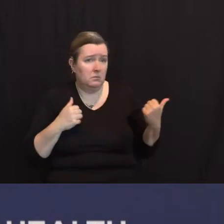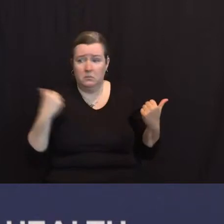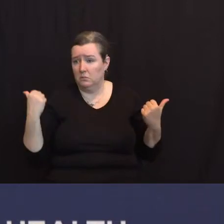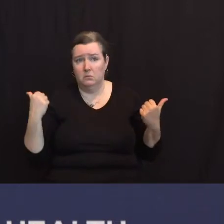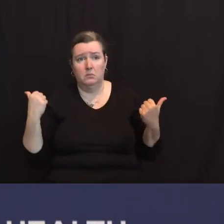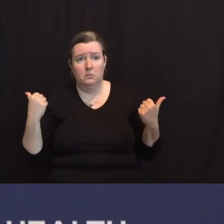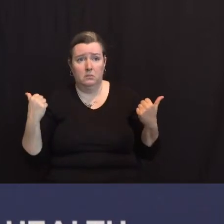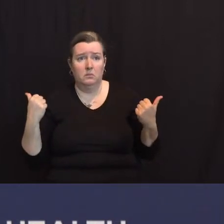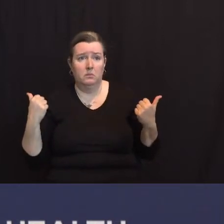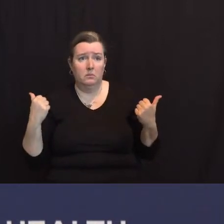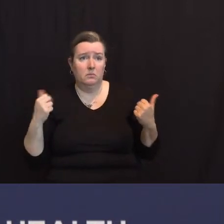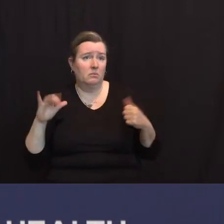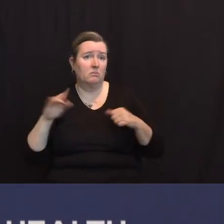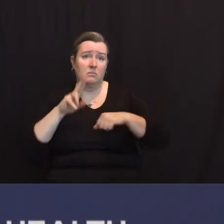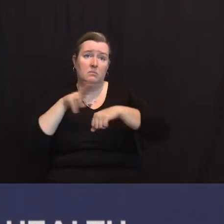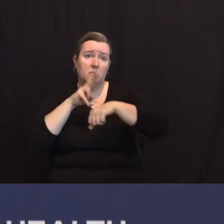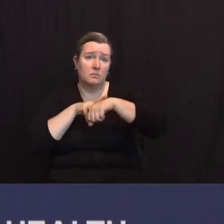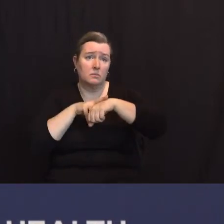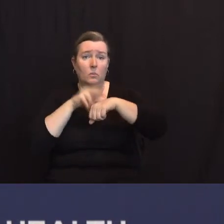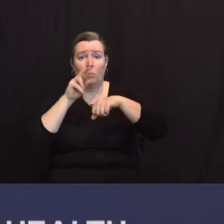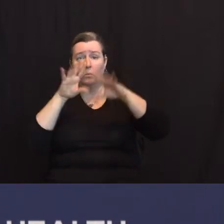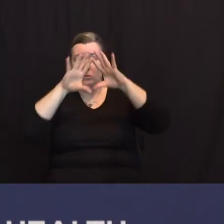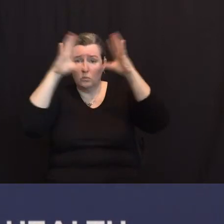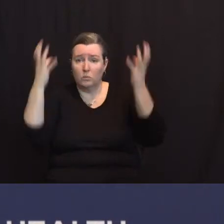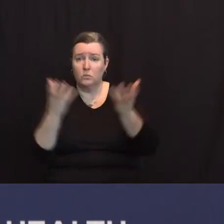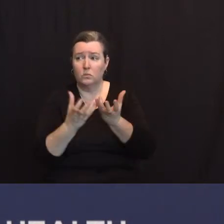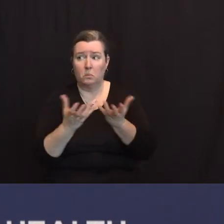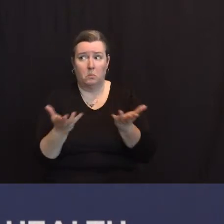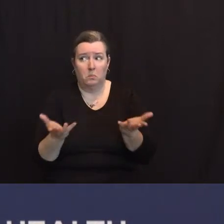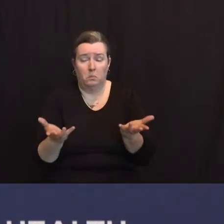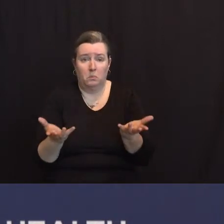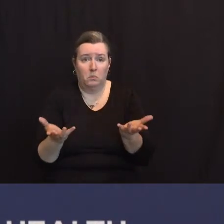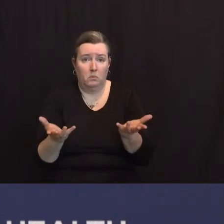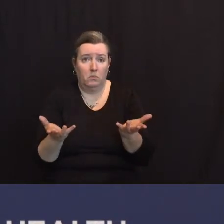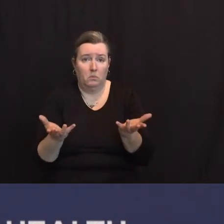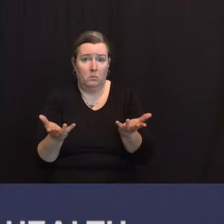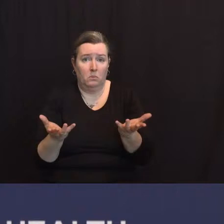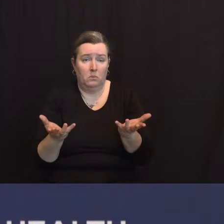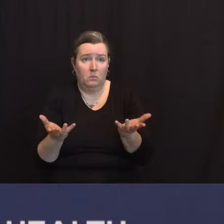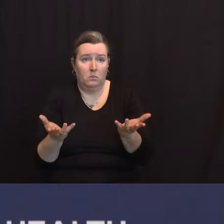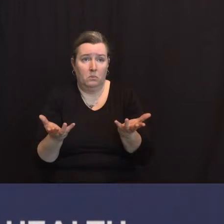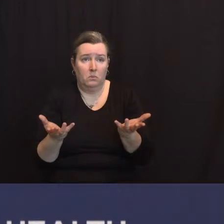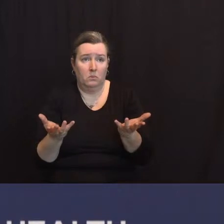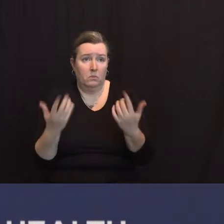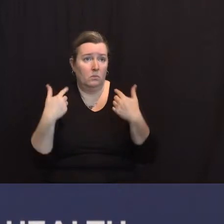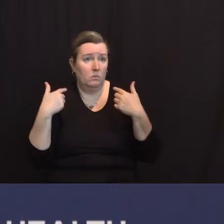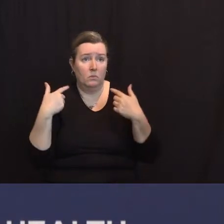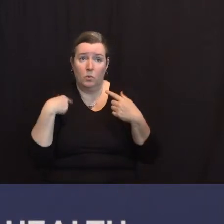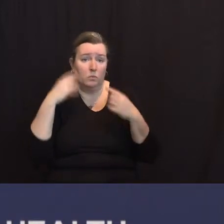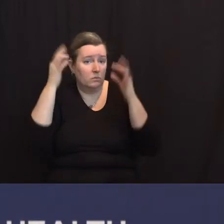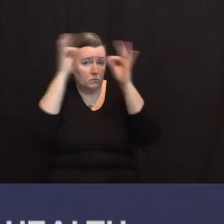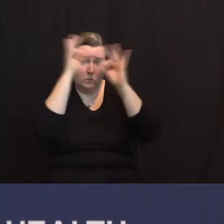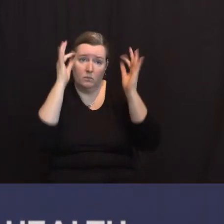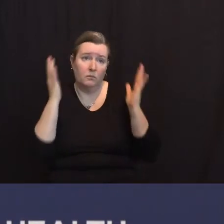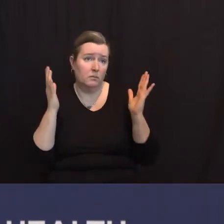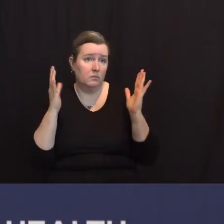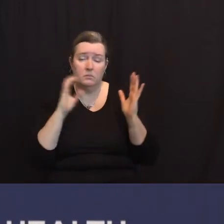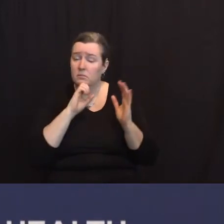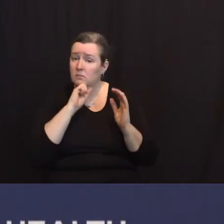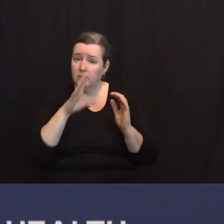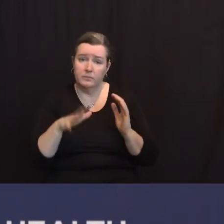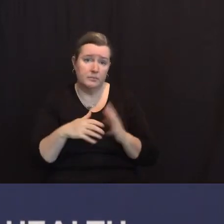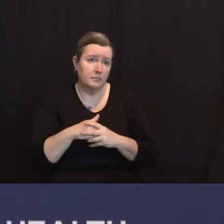as a world, we were in the dark. I mean, there's kind of no other way to put it. And that's not just